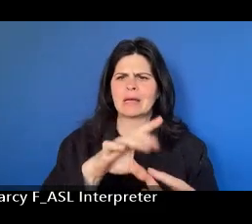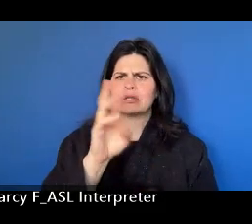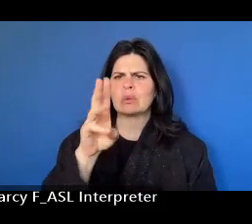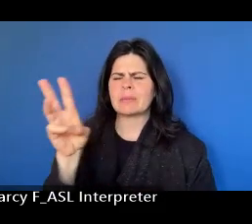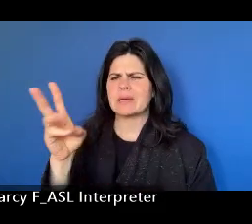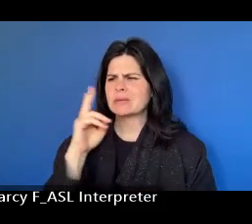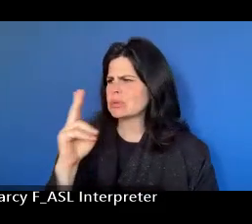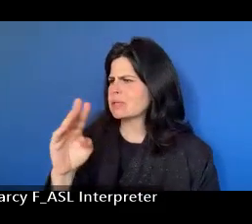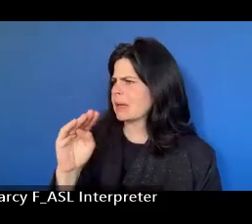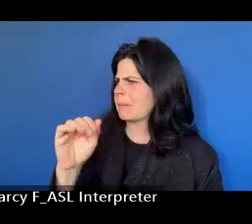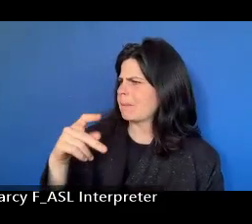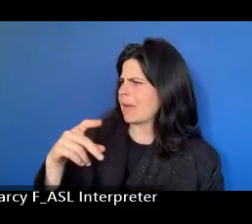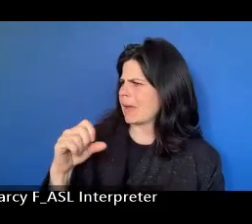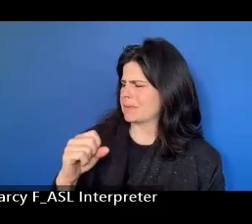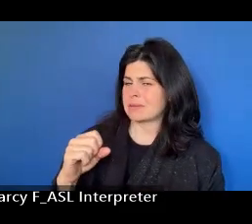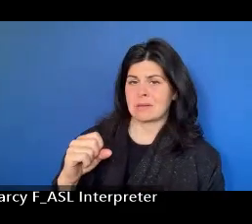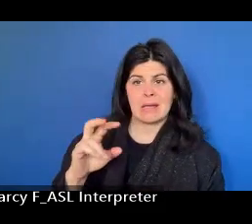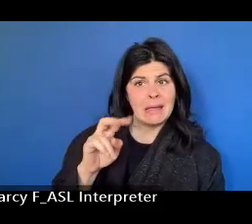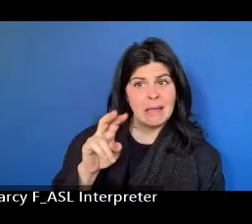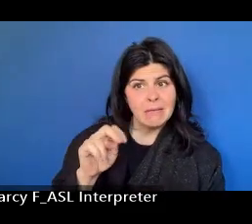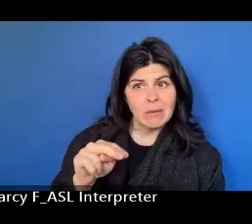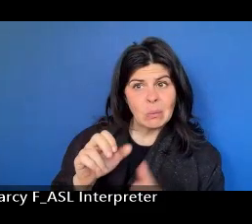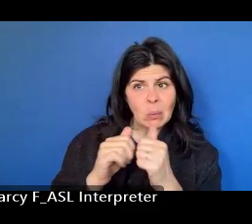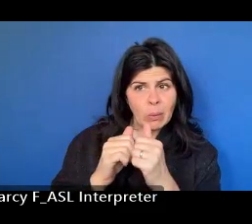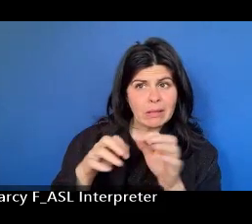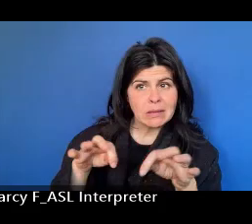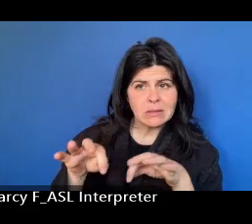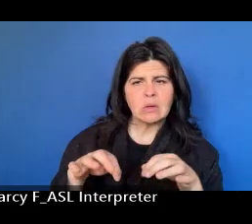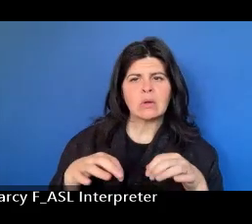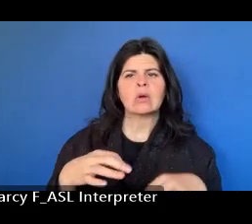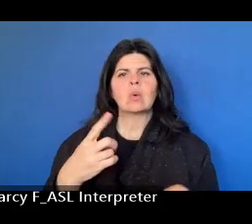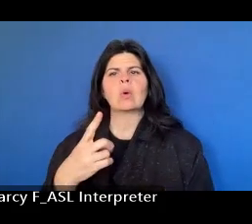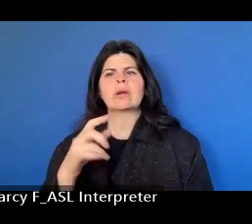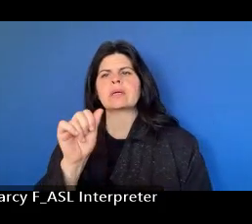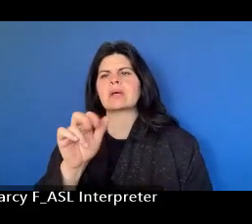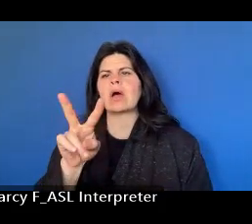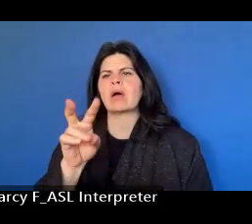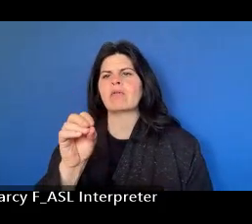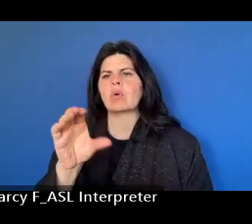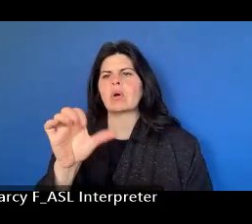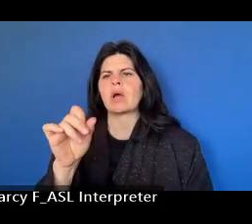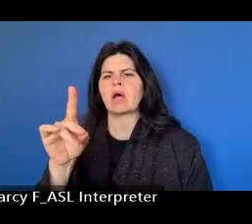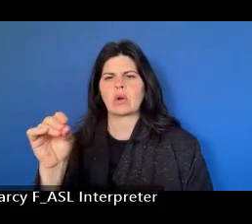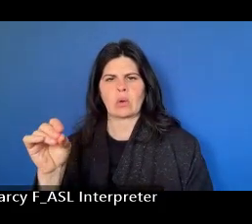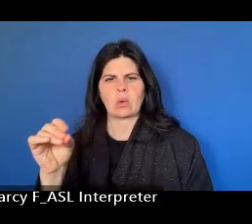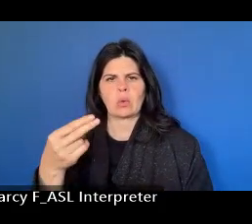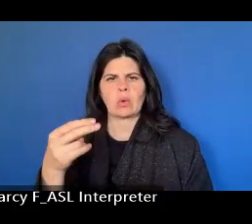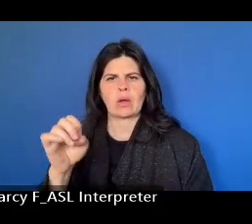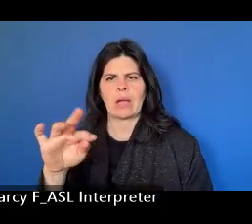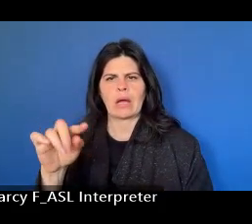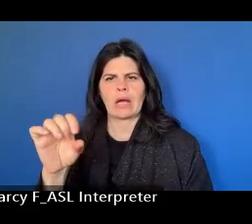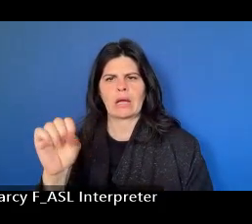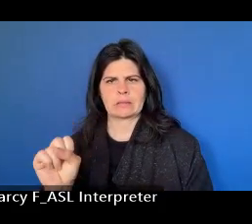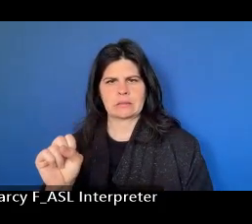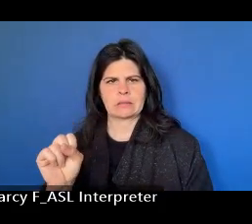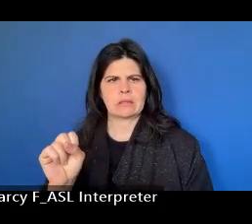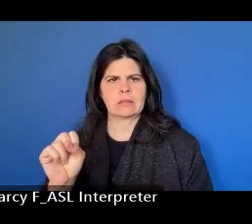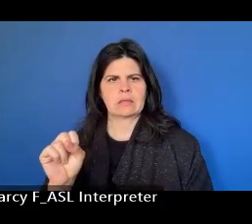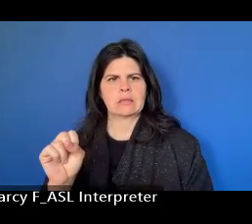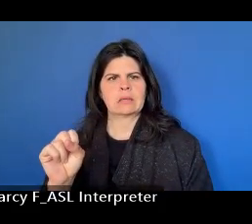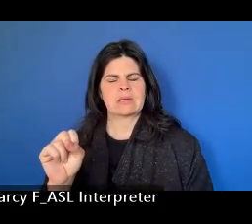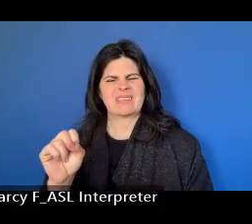instructions. One, is Avocado Heights in the pilot program? And two, even though